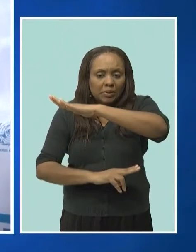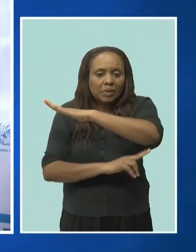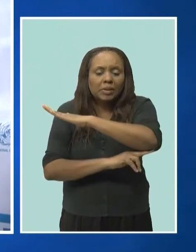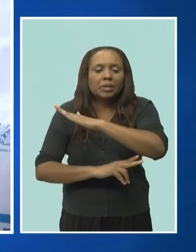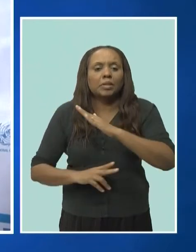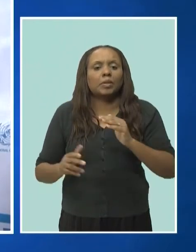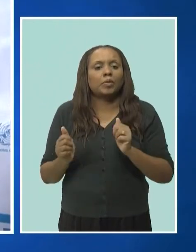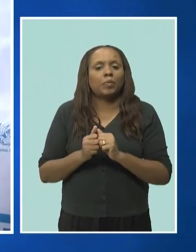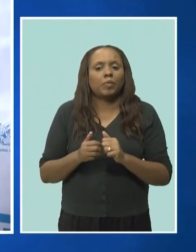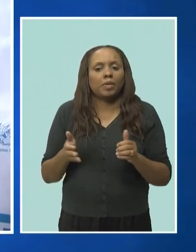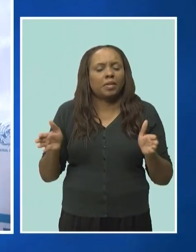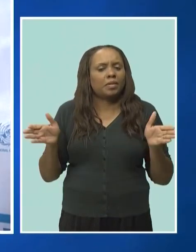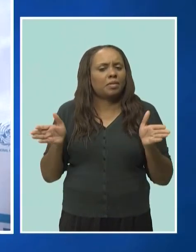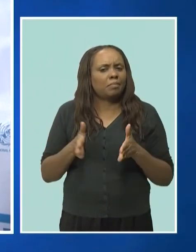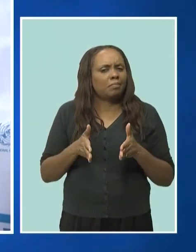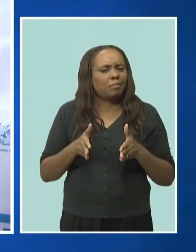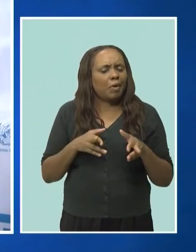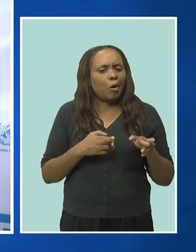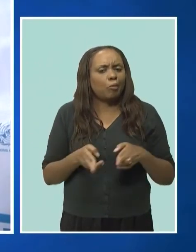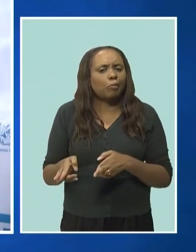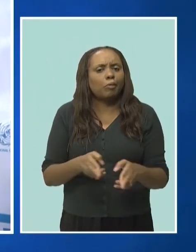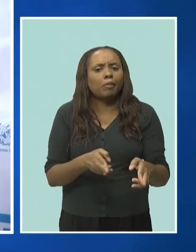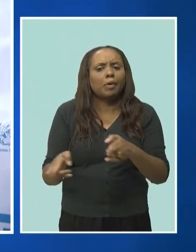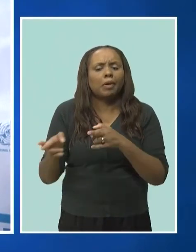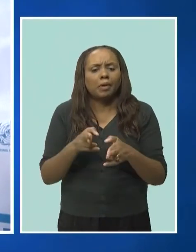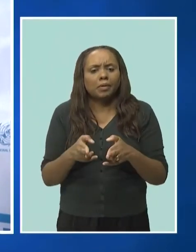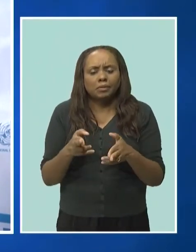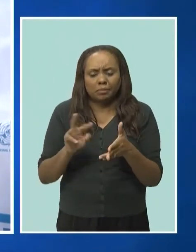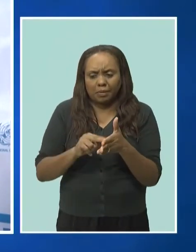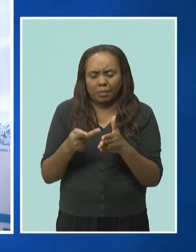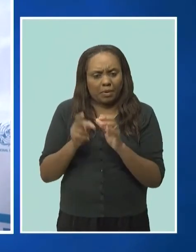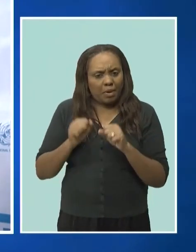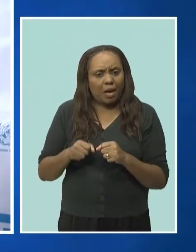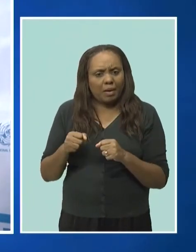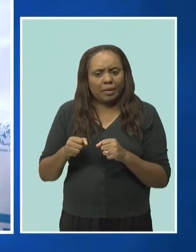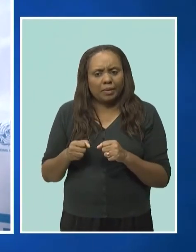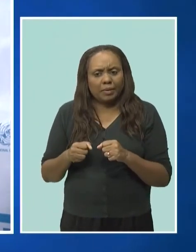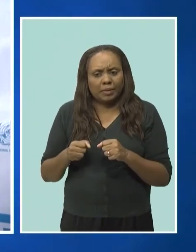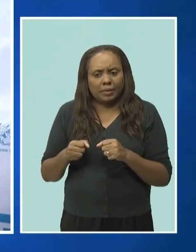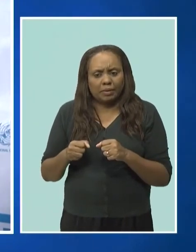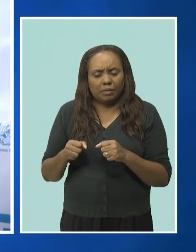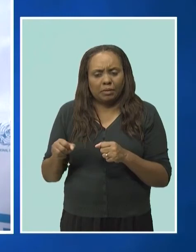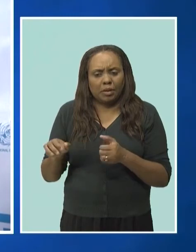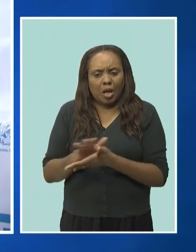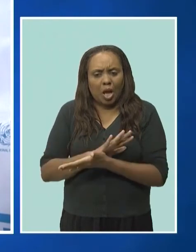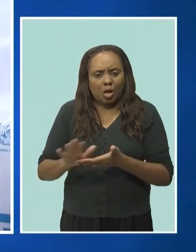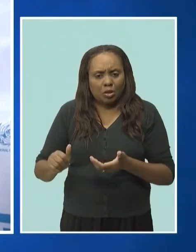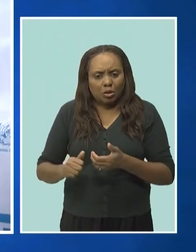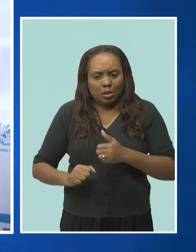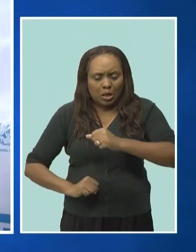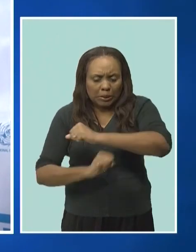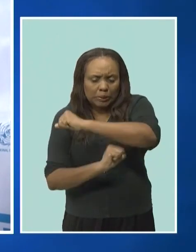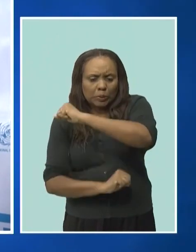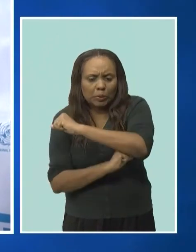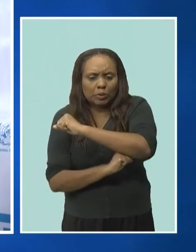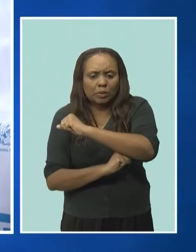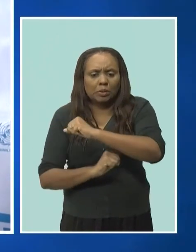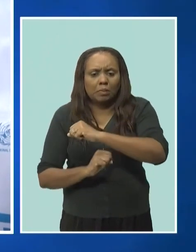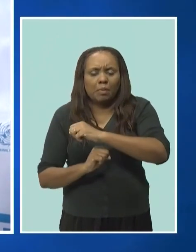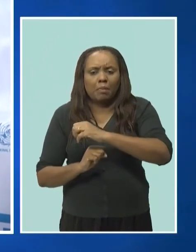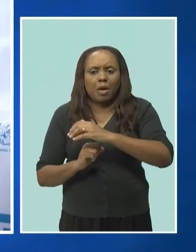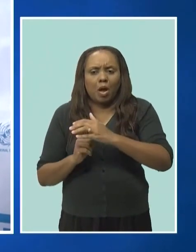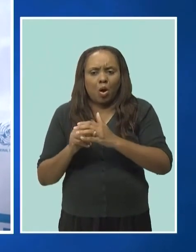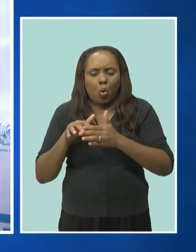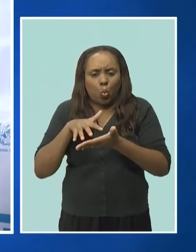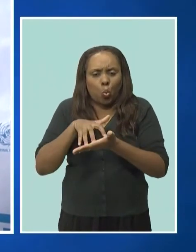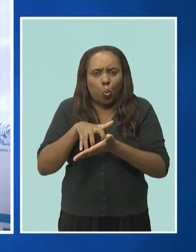with small rivers going onto them, which creates erosion, will erode the foundations, and then it's going to fail. So a lot of that relates